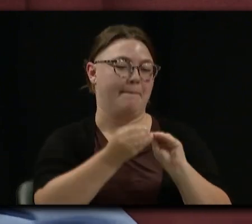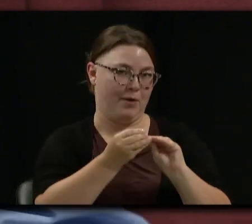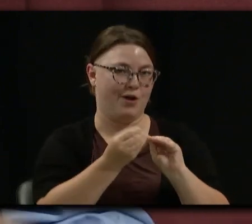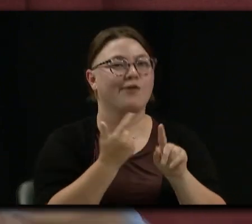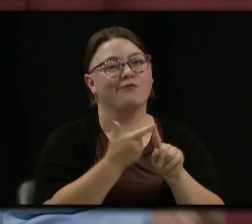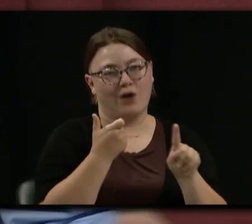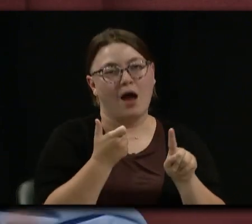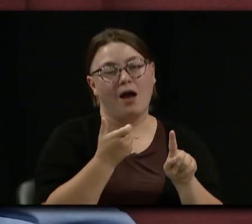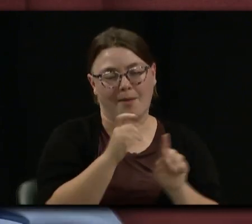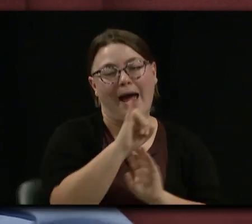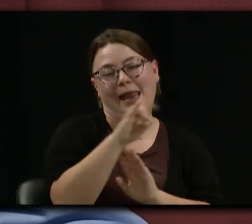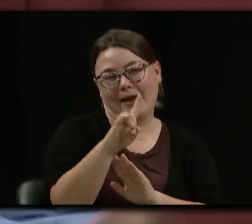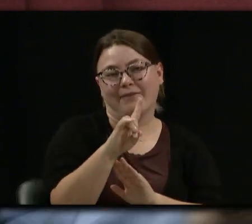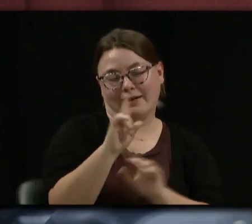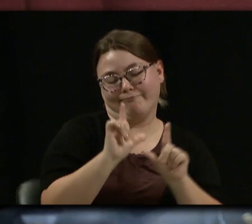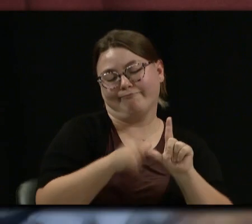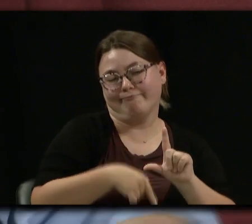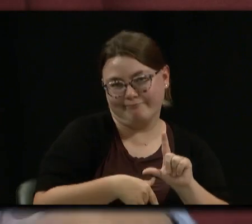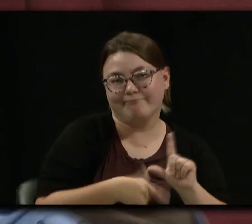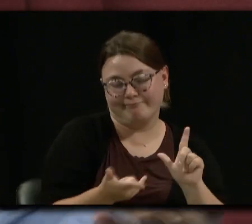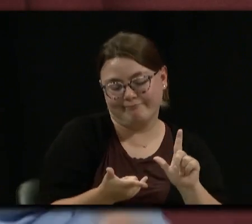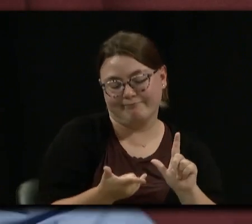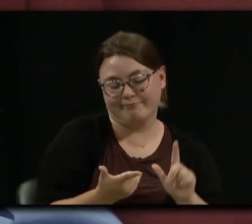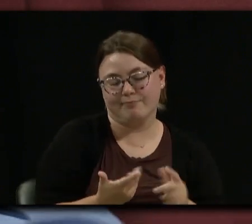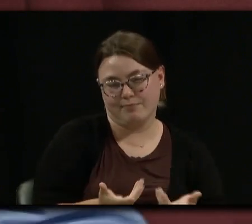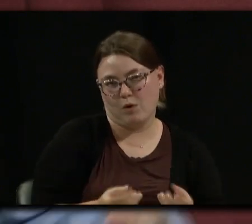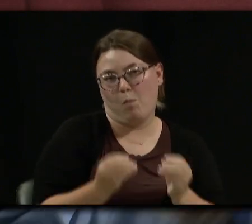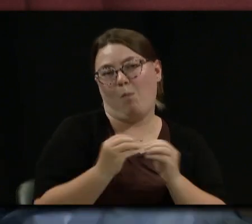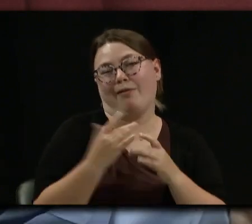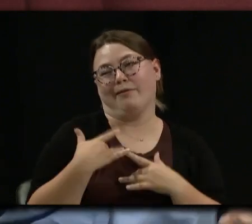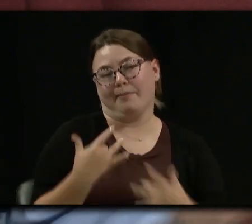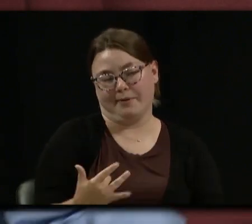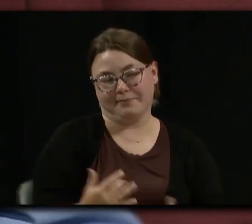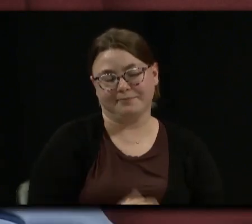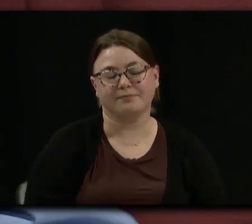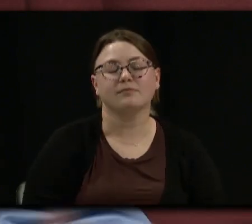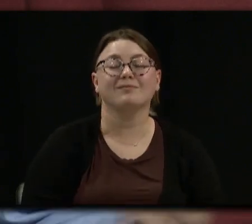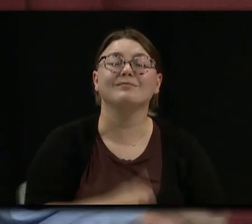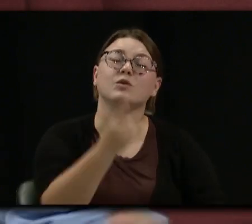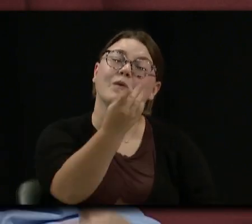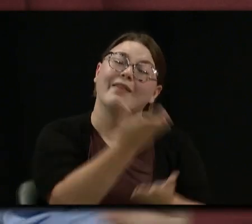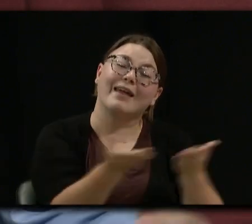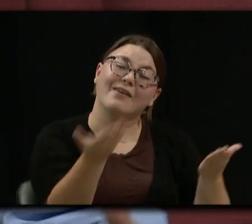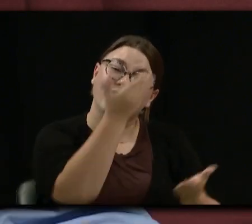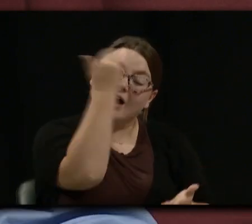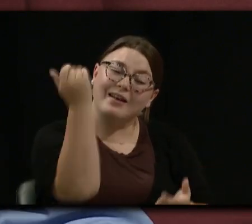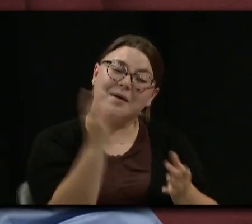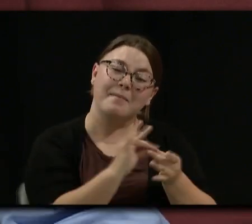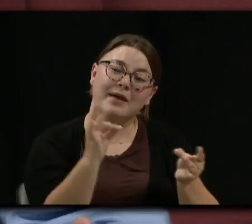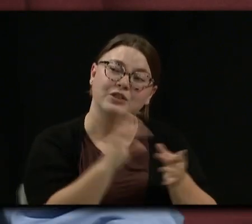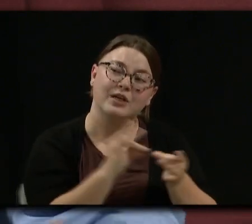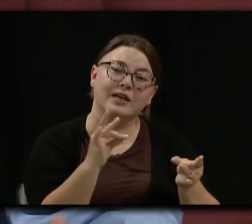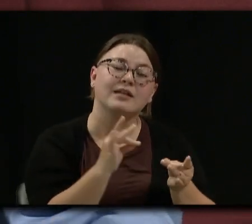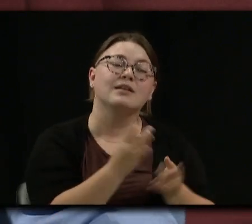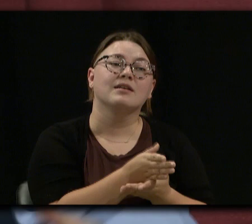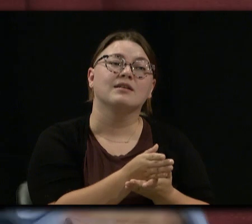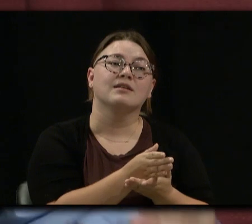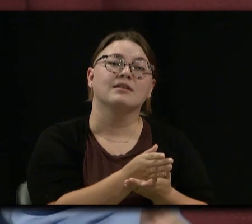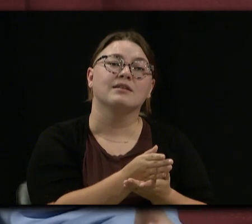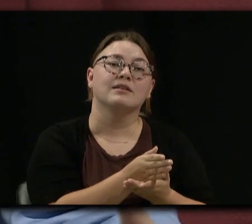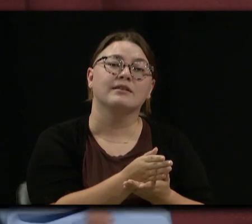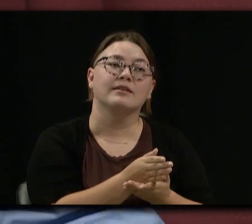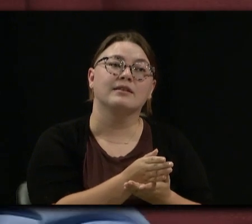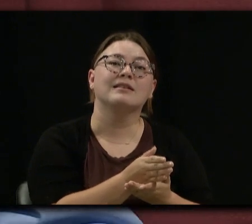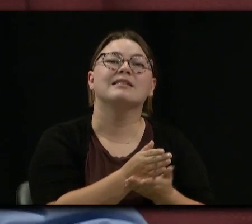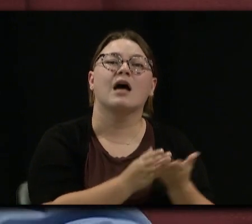IDs, we're trying to do that. One thing I failed to mention about those expired IDs, we did see some of them with some